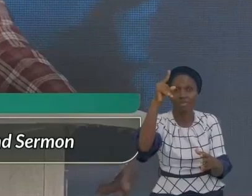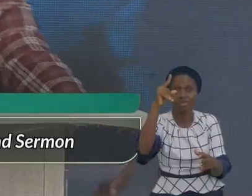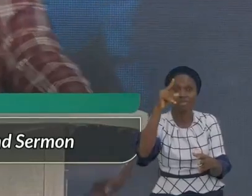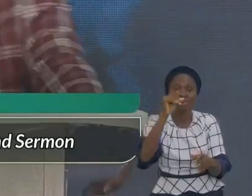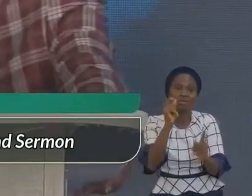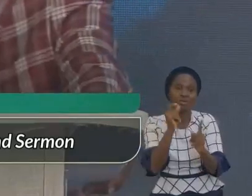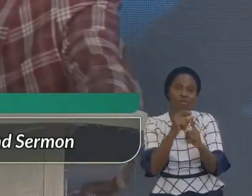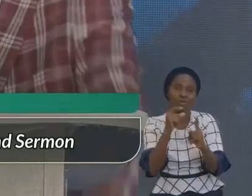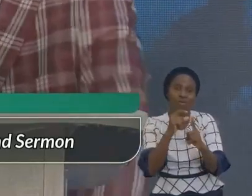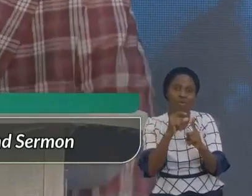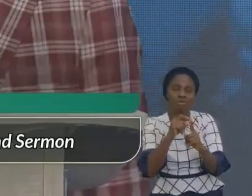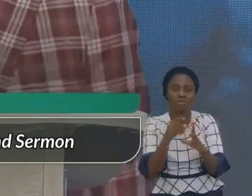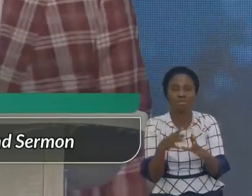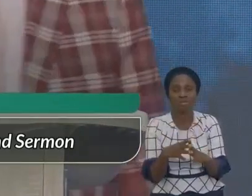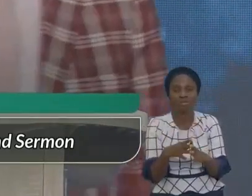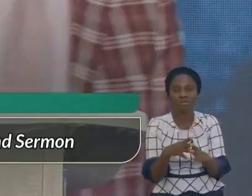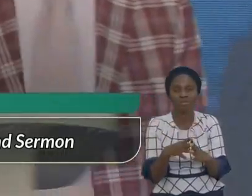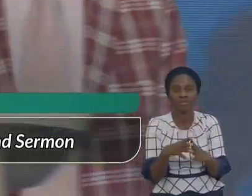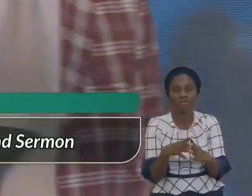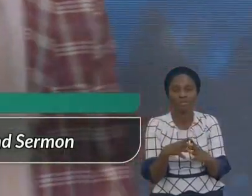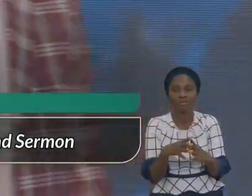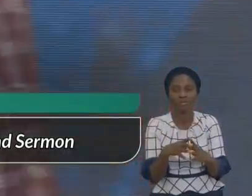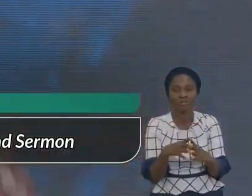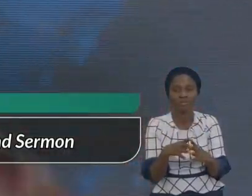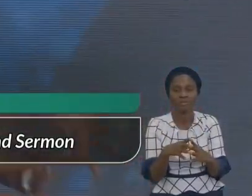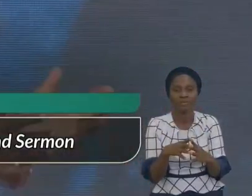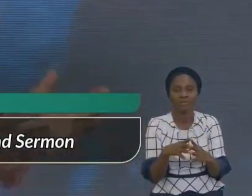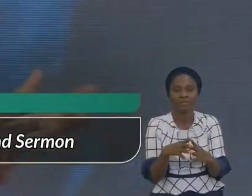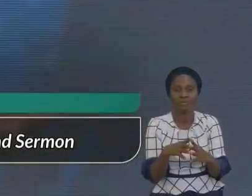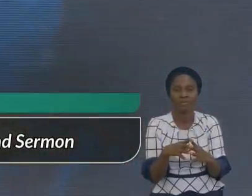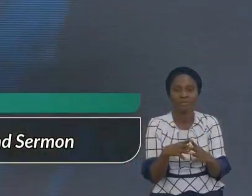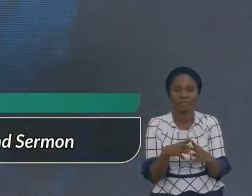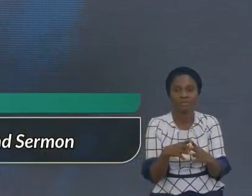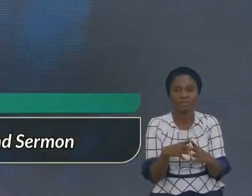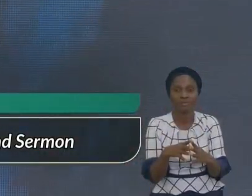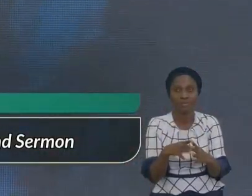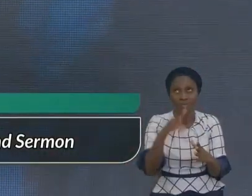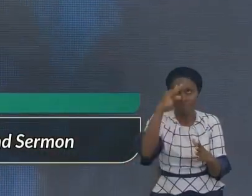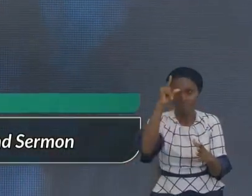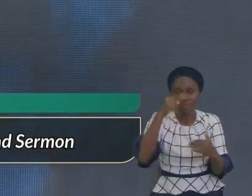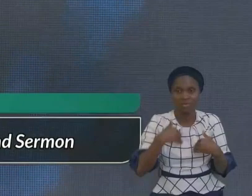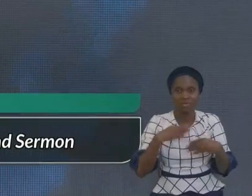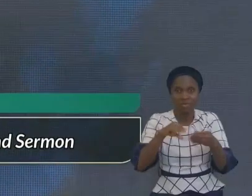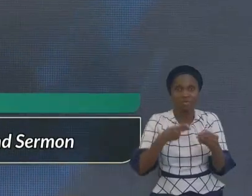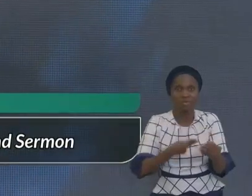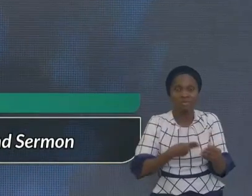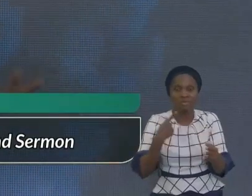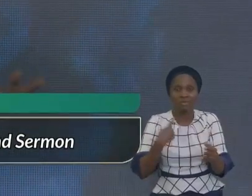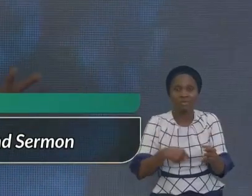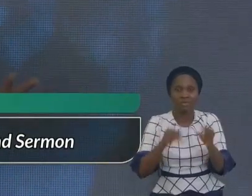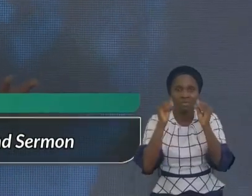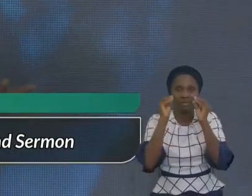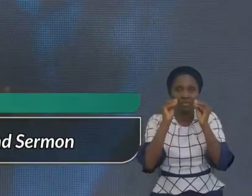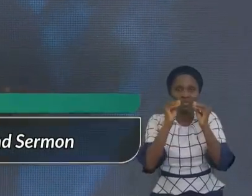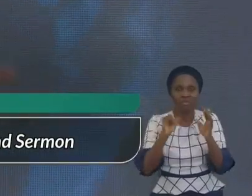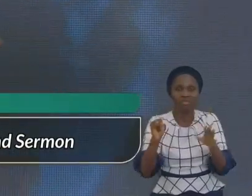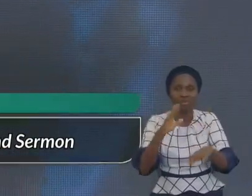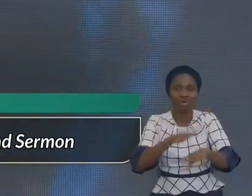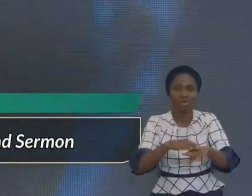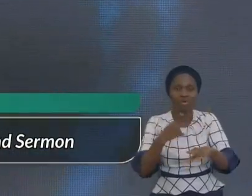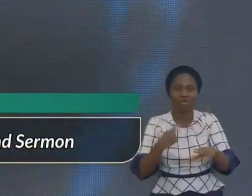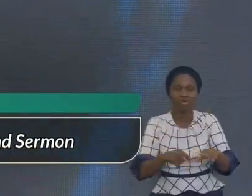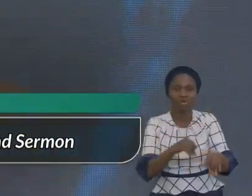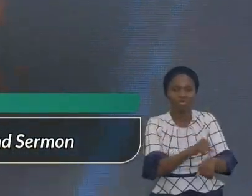He's giving us a summon on the mount. He's giving us the way up. He's giving us the way